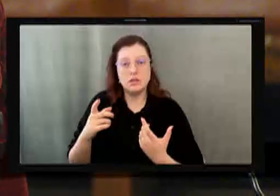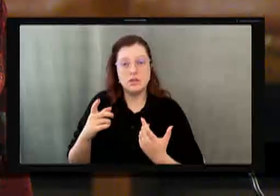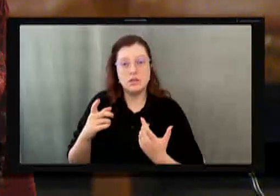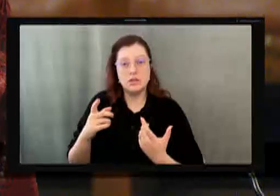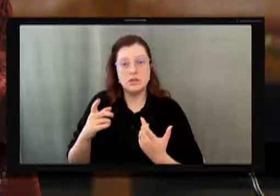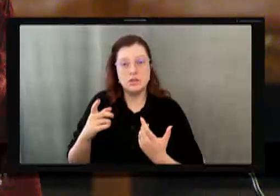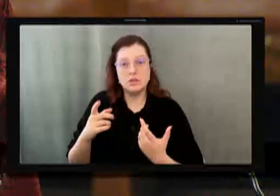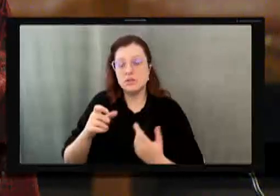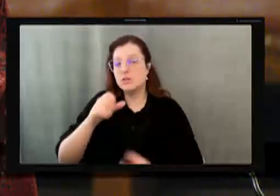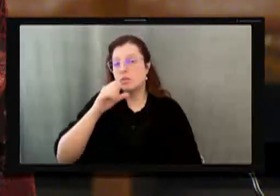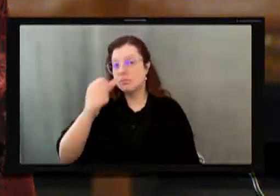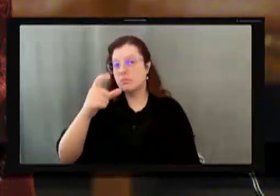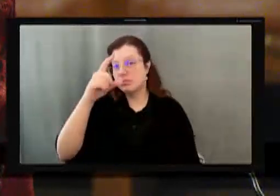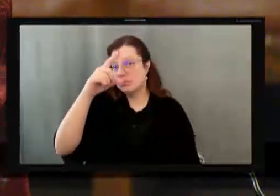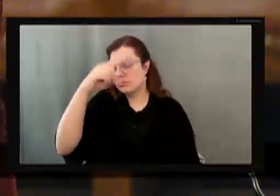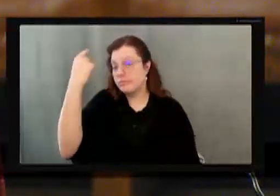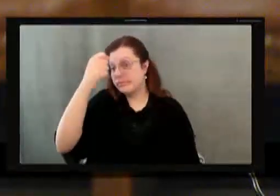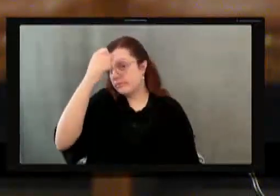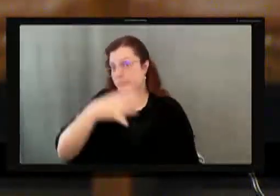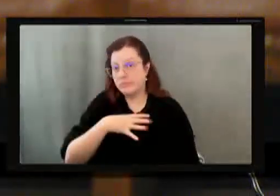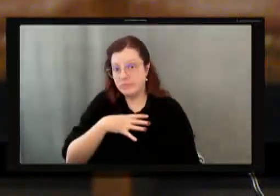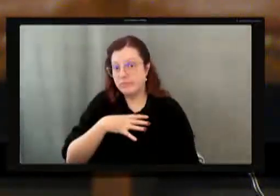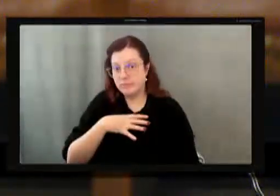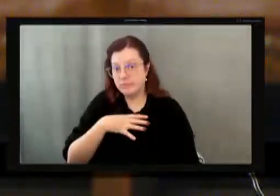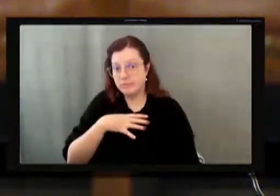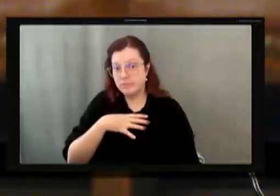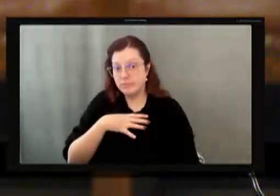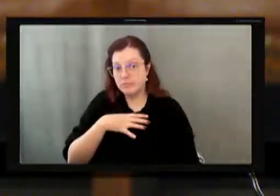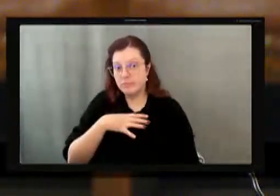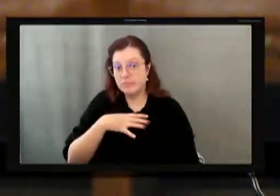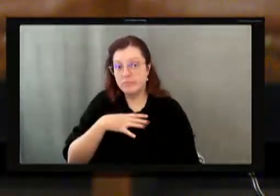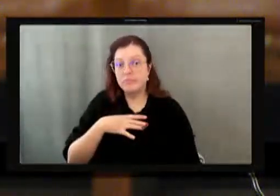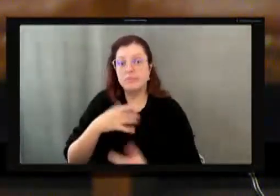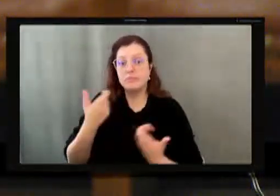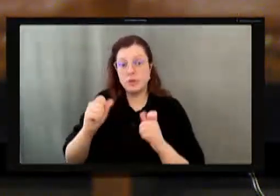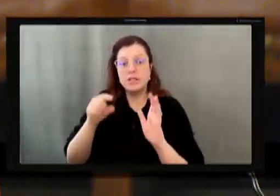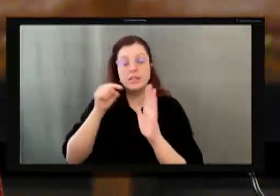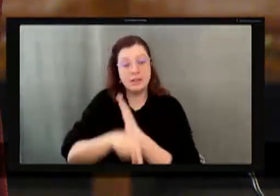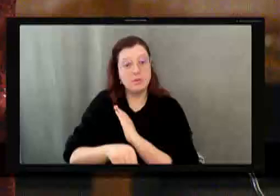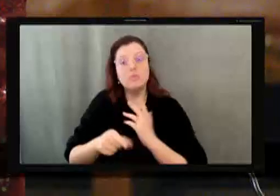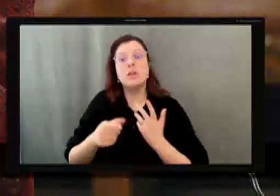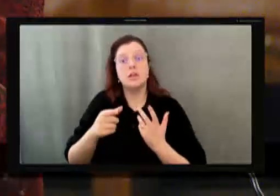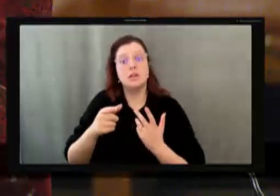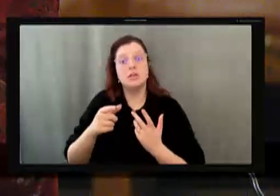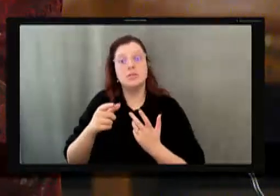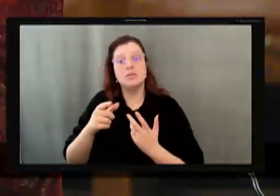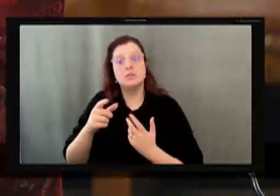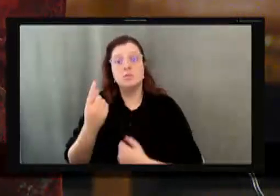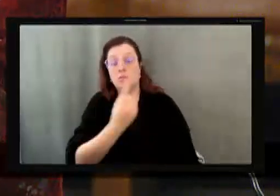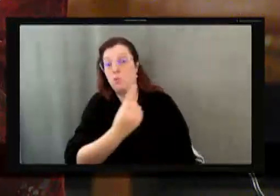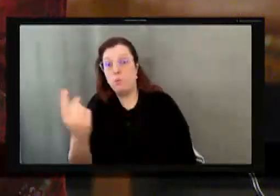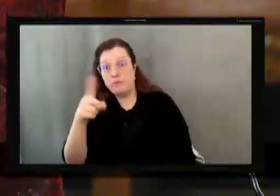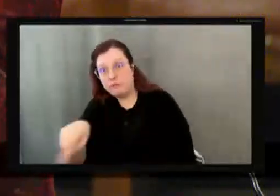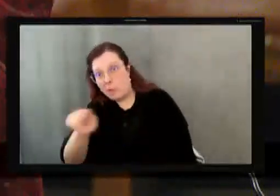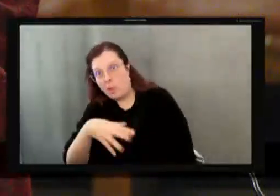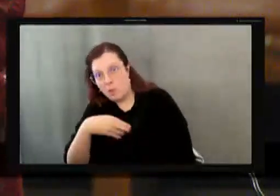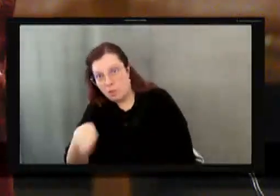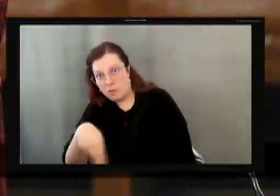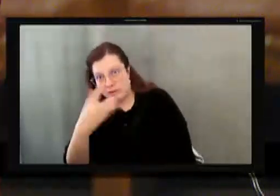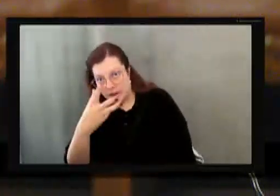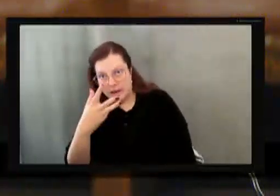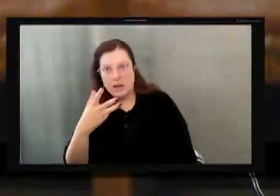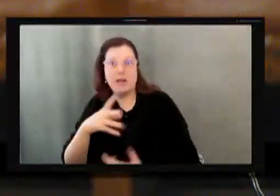black man that tried to kill him. It's one of you that tried to kill him. And then you got him praising